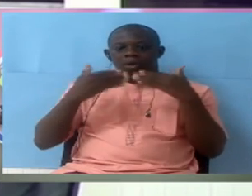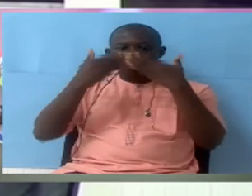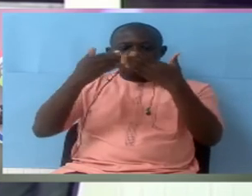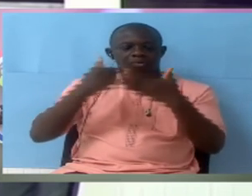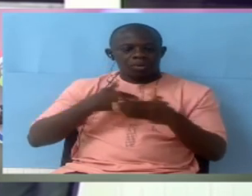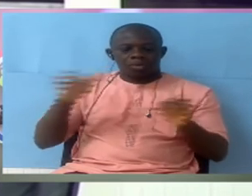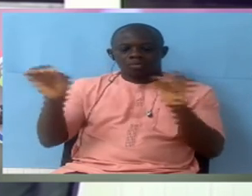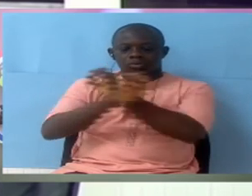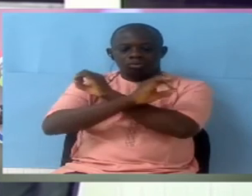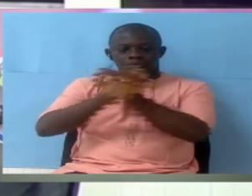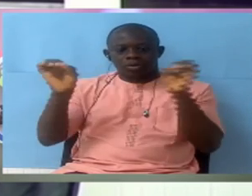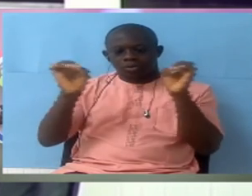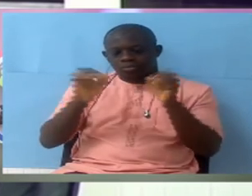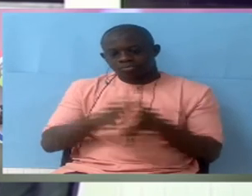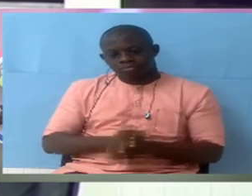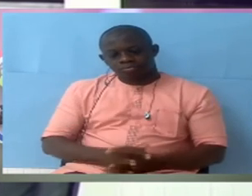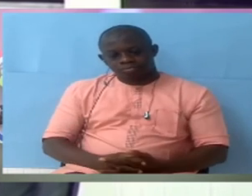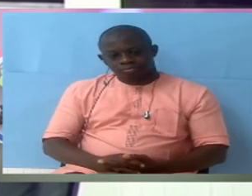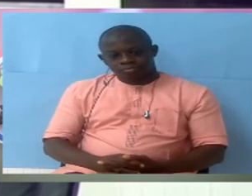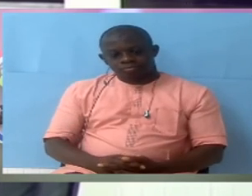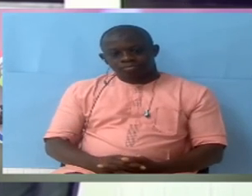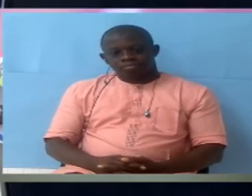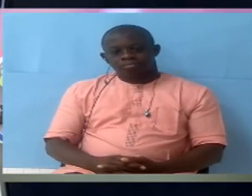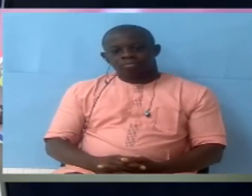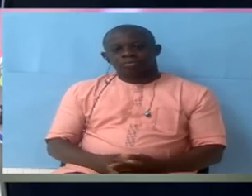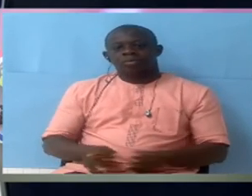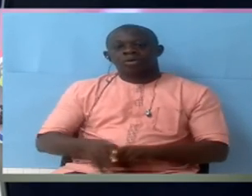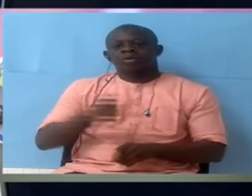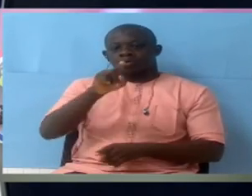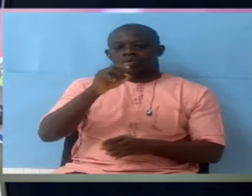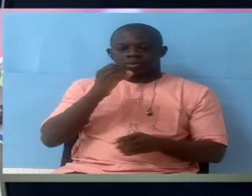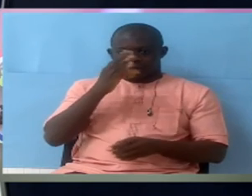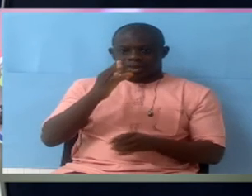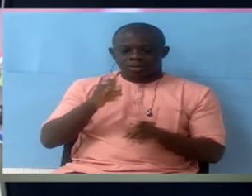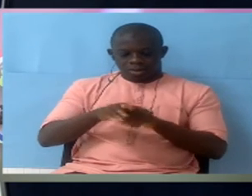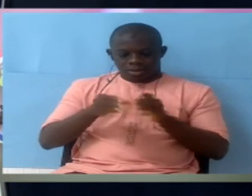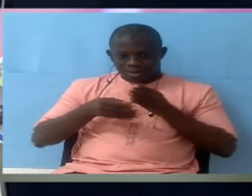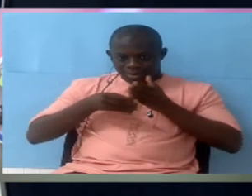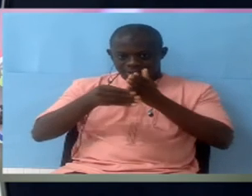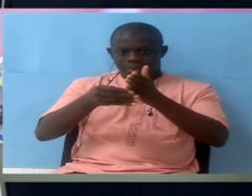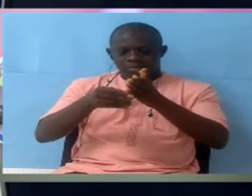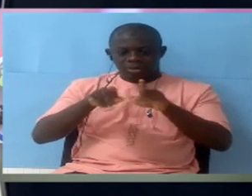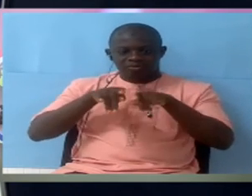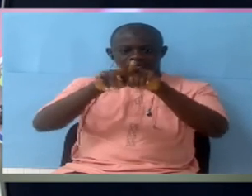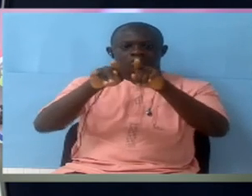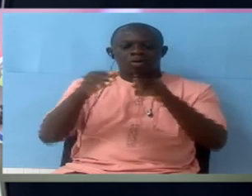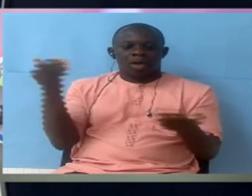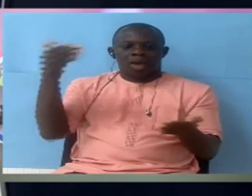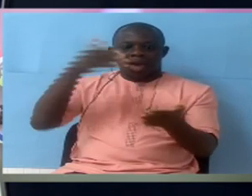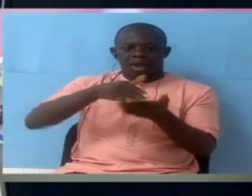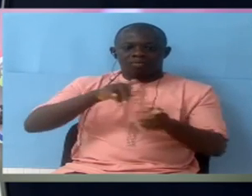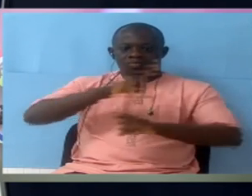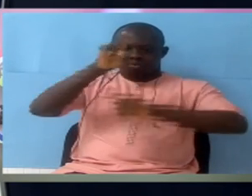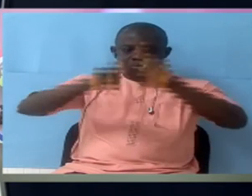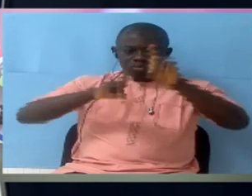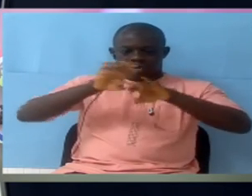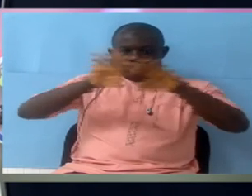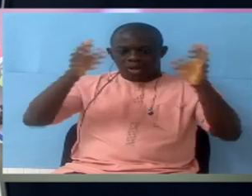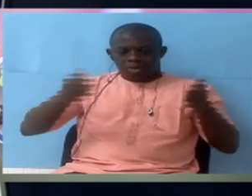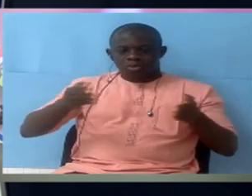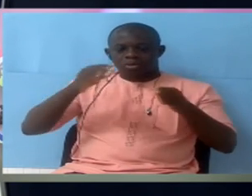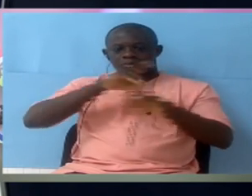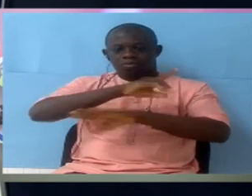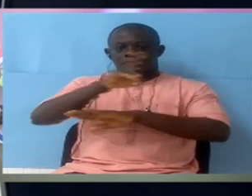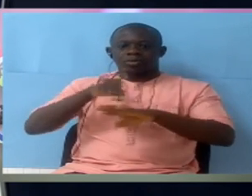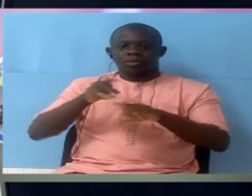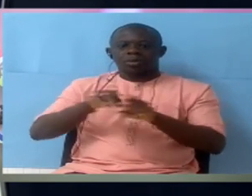anything. Xamaluñ ma dara. You mentioned being led to the panel. Yes. Wax nga ne yobbu nañ la ca panel ba. Can you tell